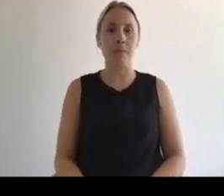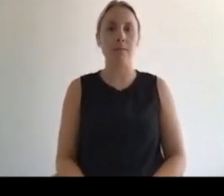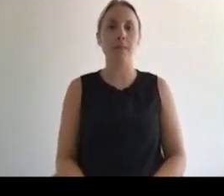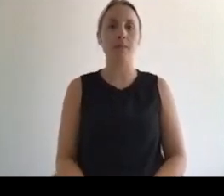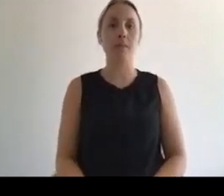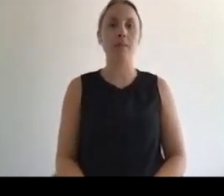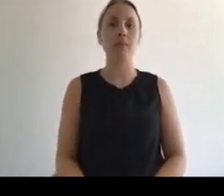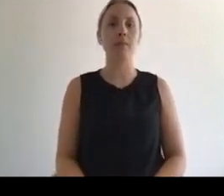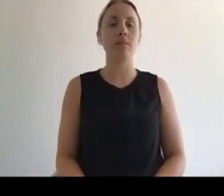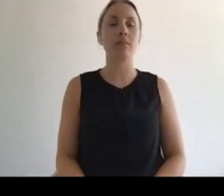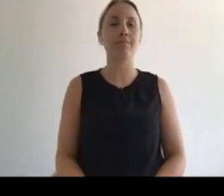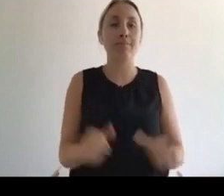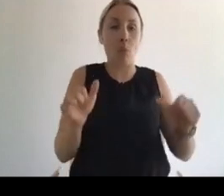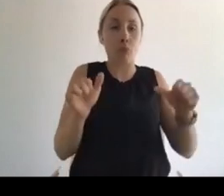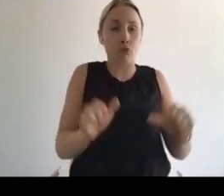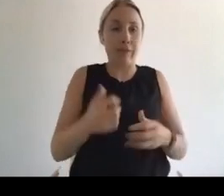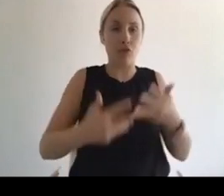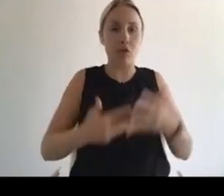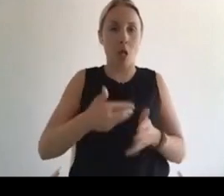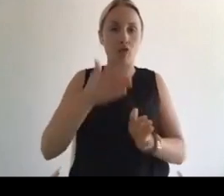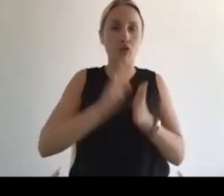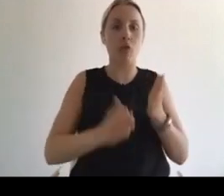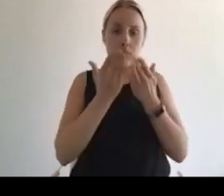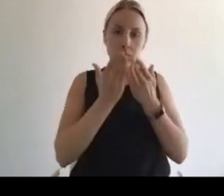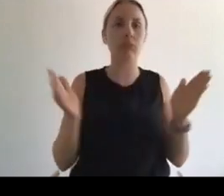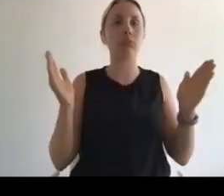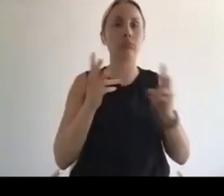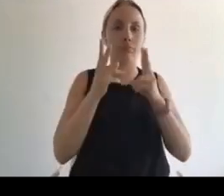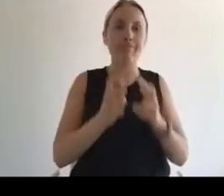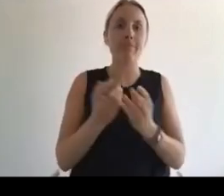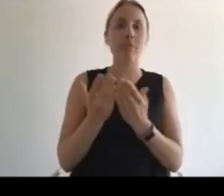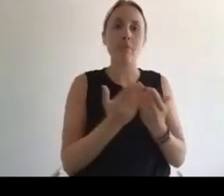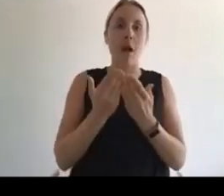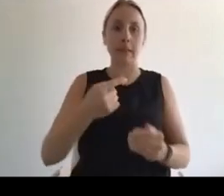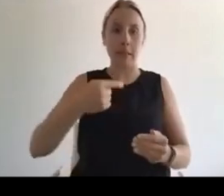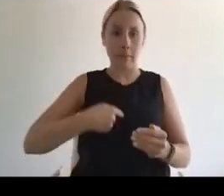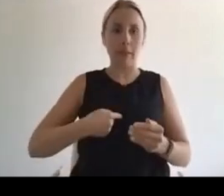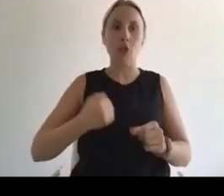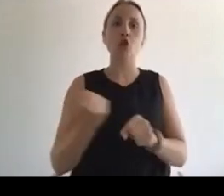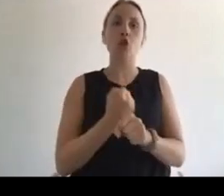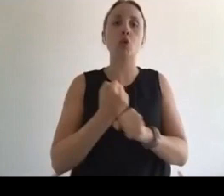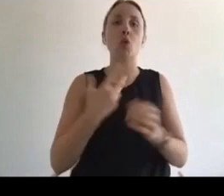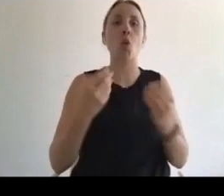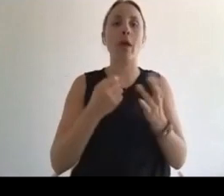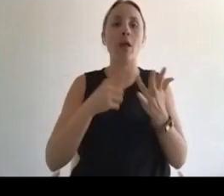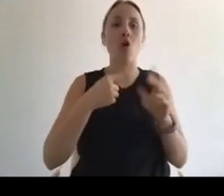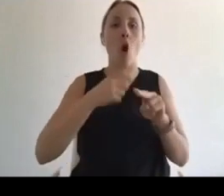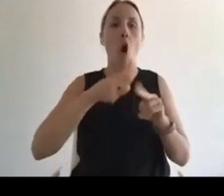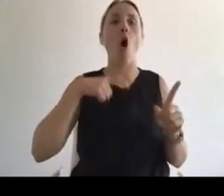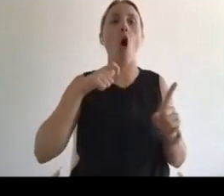very brief results from a much wider study that I've been conducted at Oxford Brookes University with colleagues and